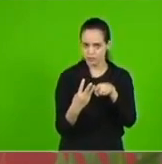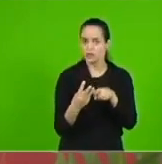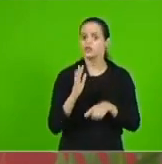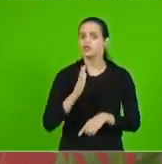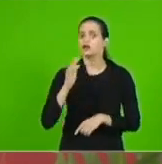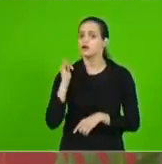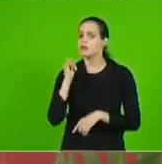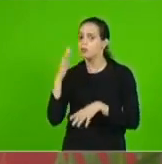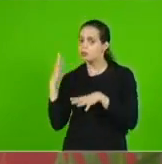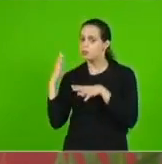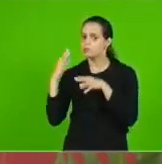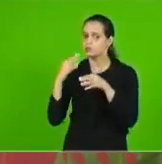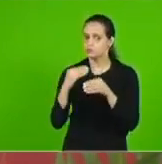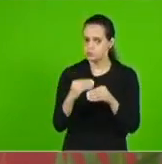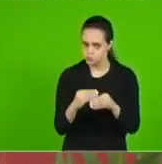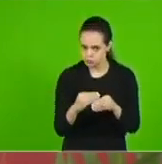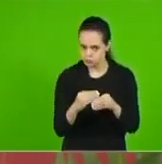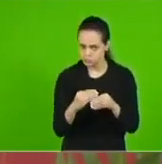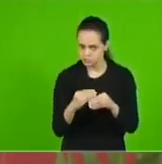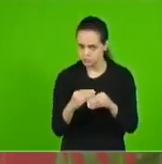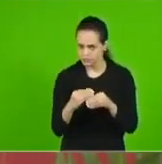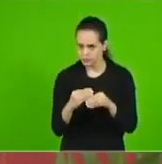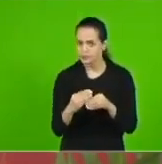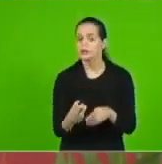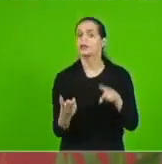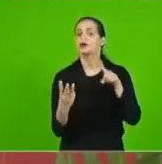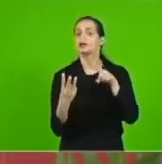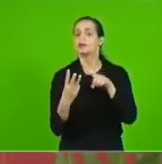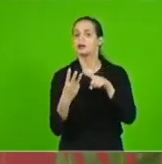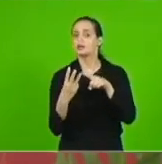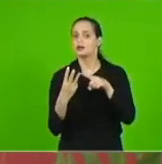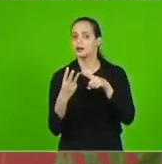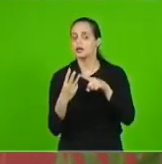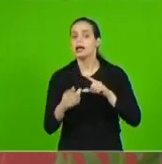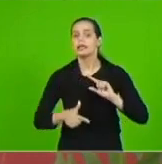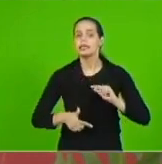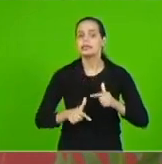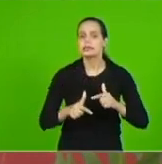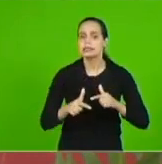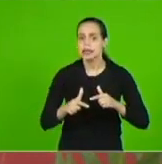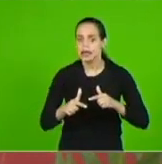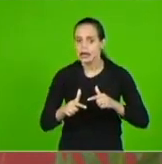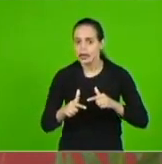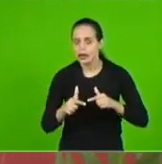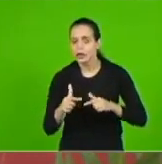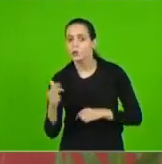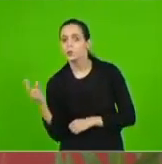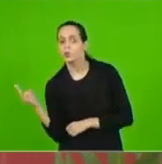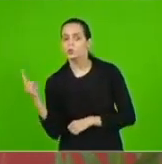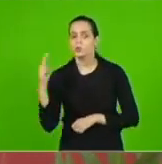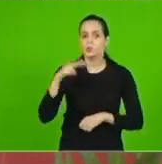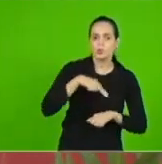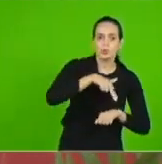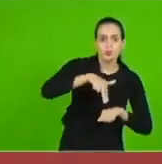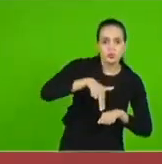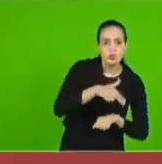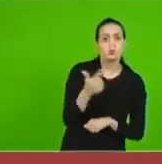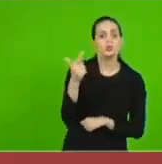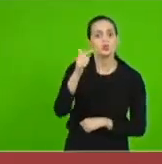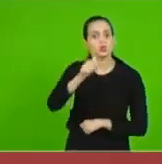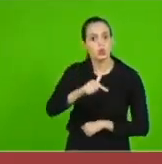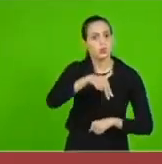already been mentioned, which is the return of Israel into its land. So